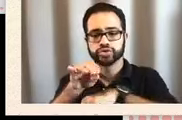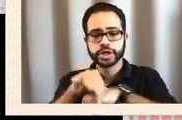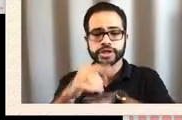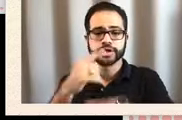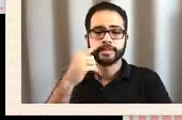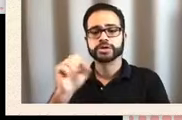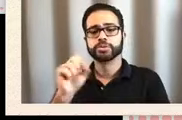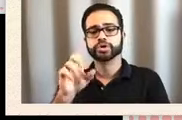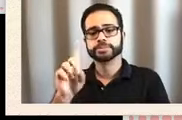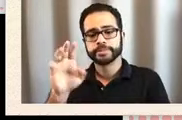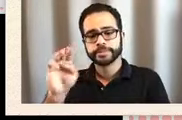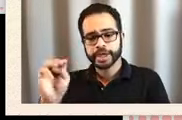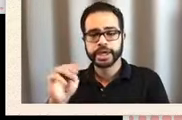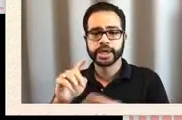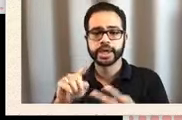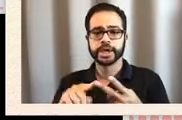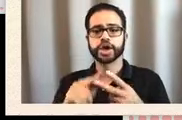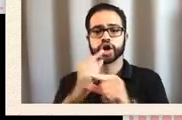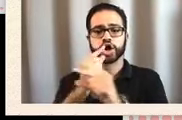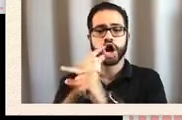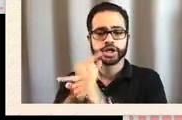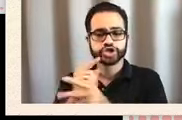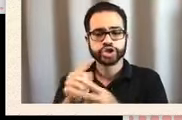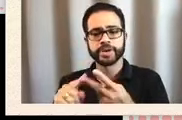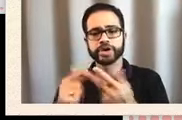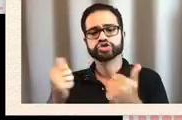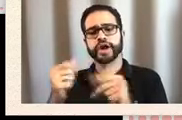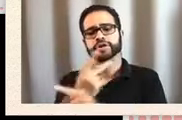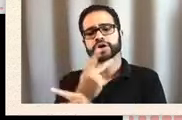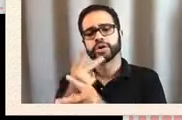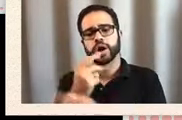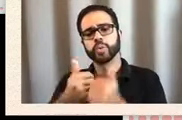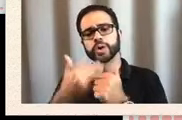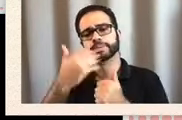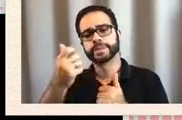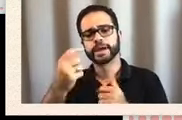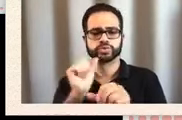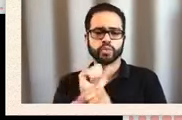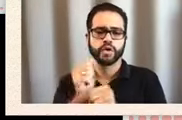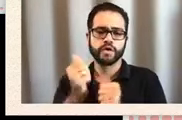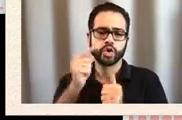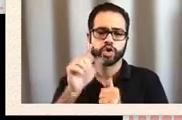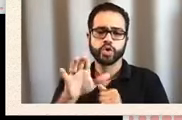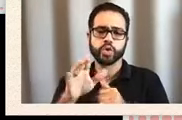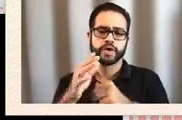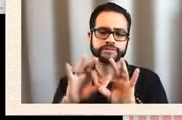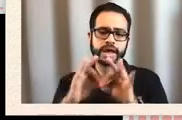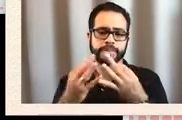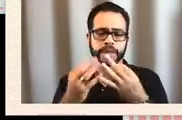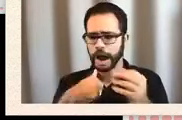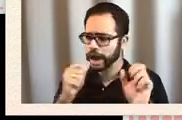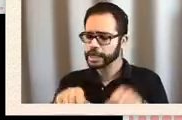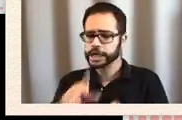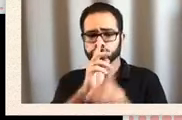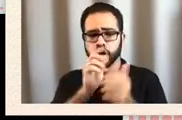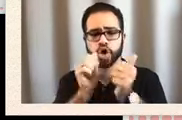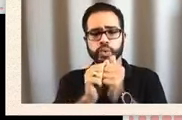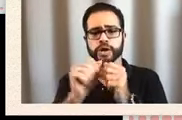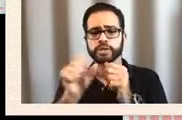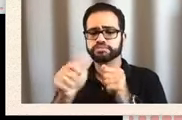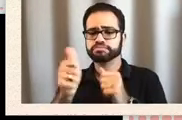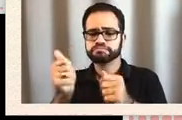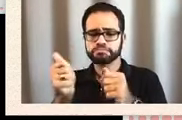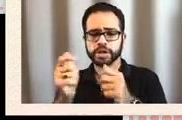guardianship, and determining what works with your family. I'm happy to talk to people from other counties about supported decision-making agreements and giving